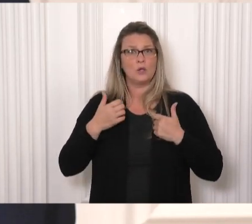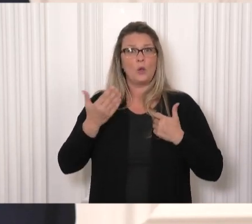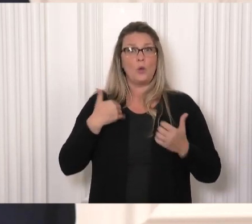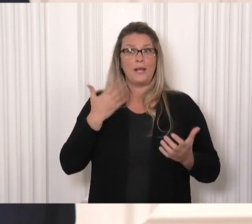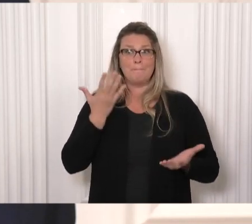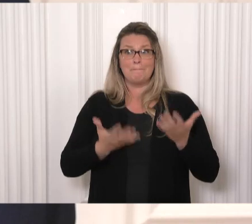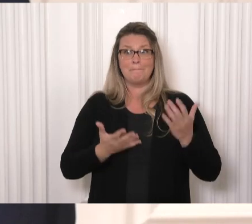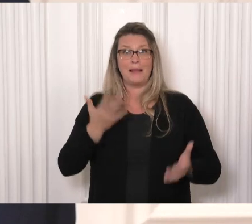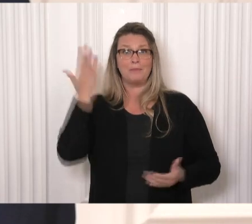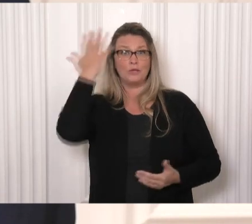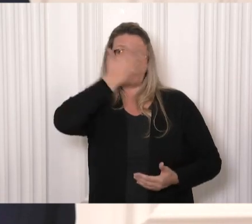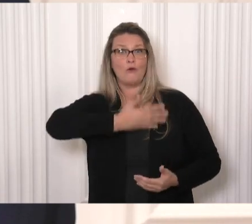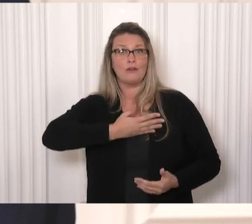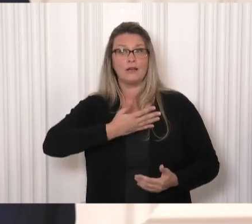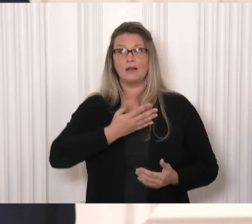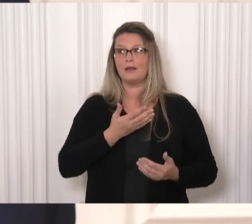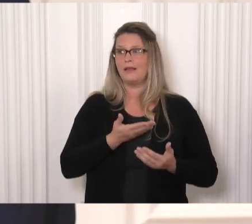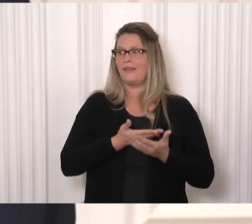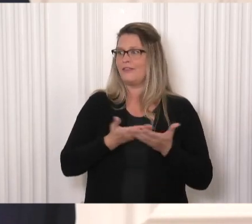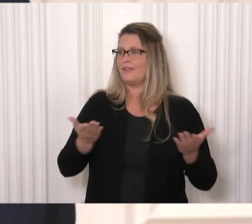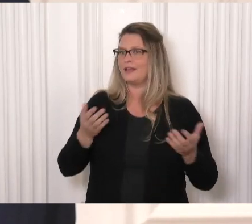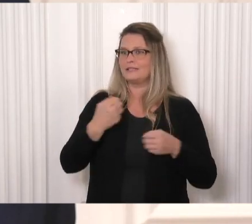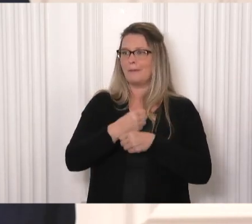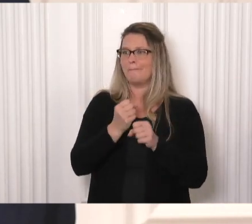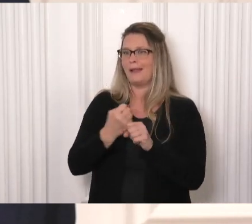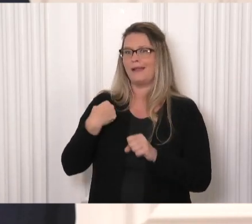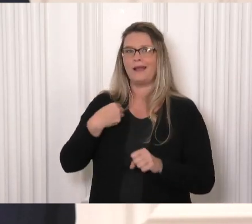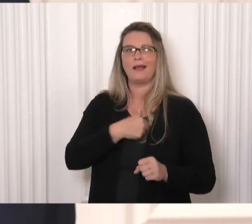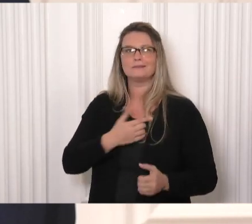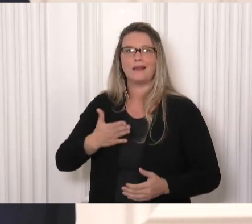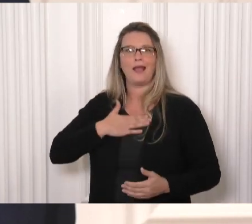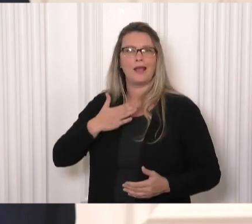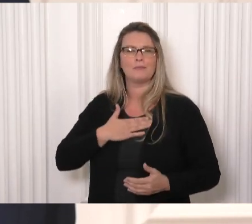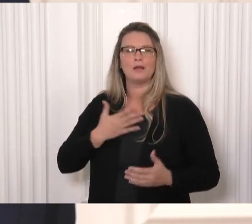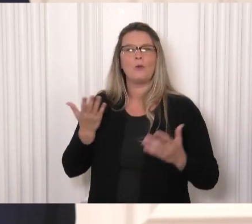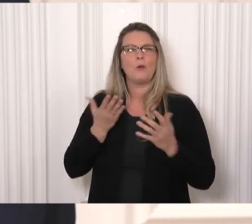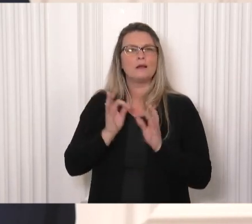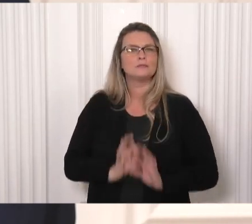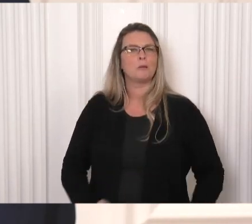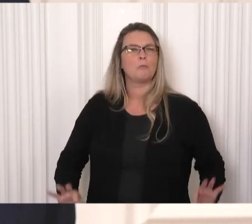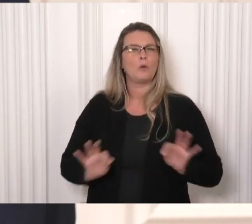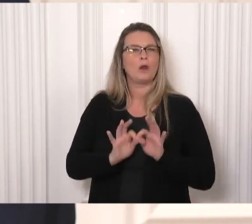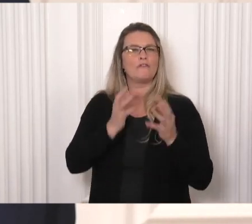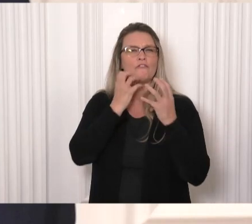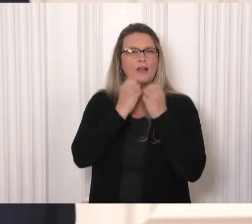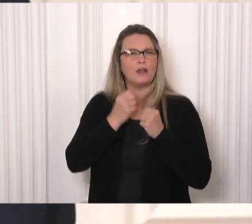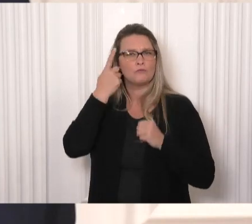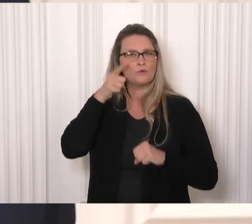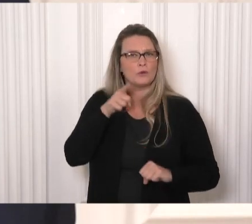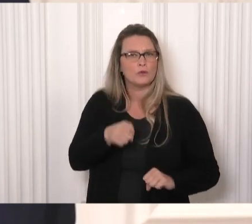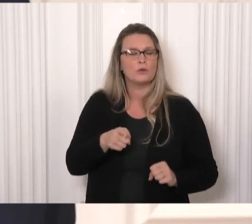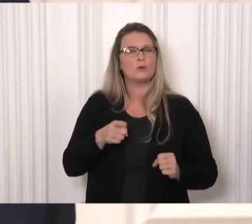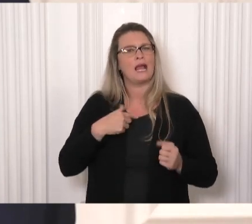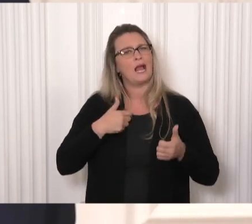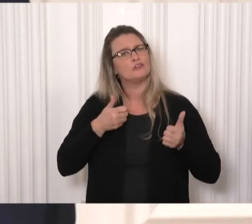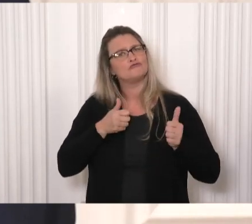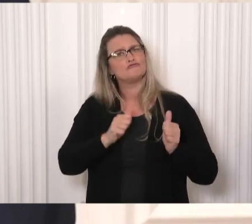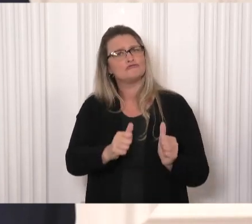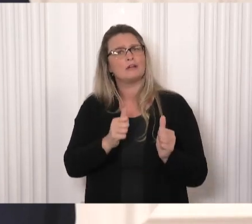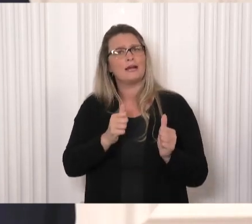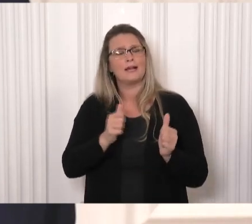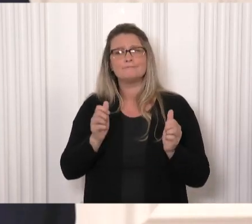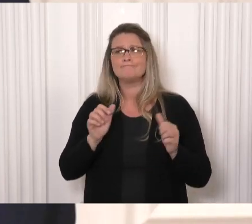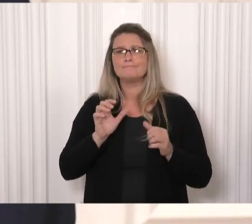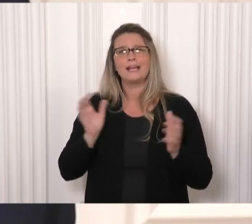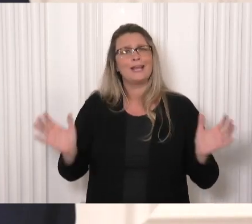happiest moments and everything, the very things that mean the most to us. So I would try to tell people to seek those moments as